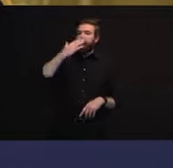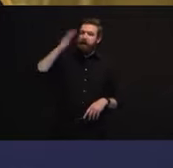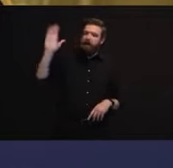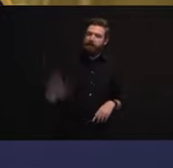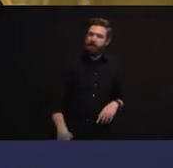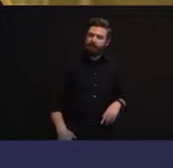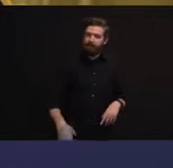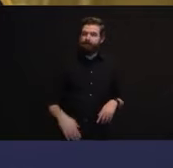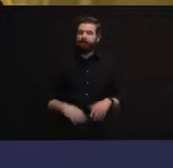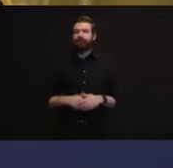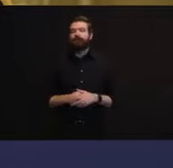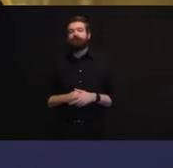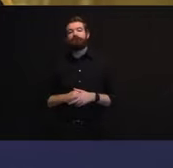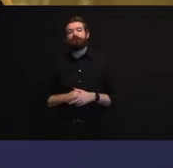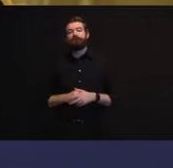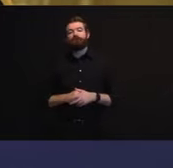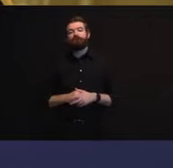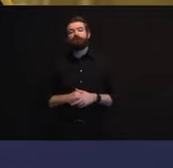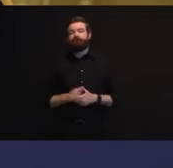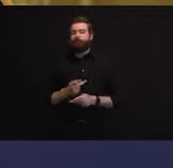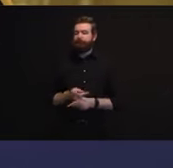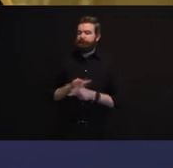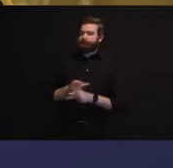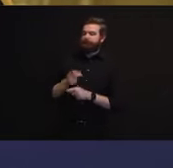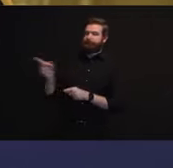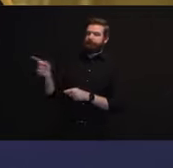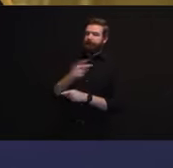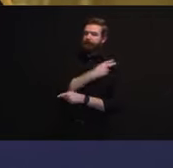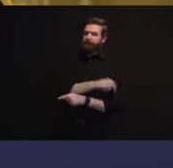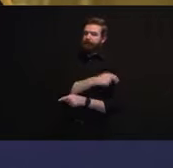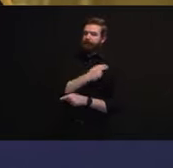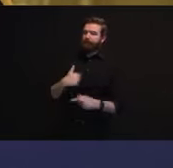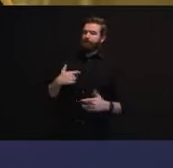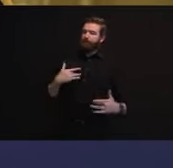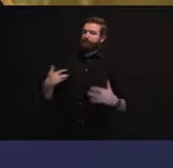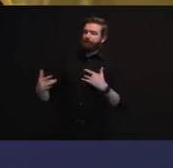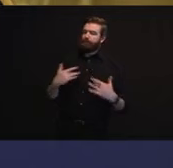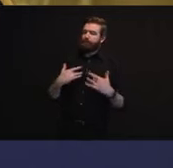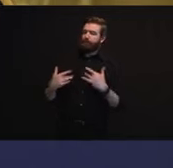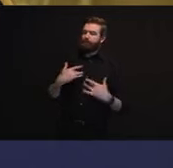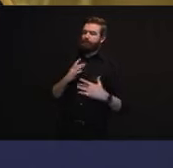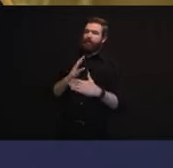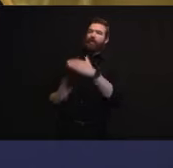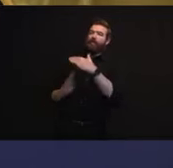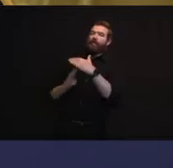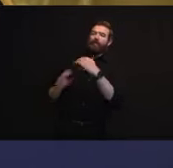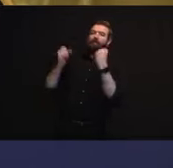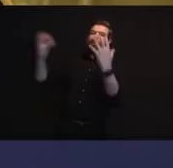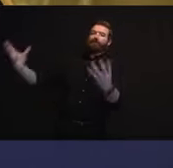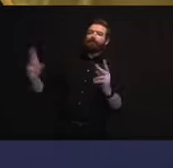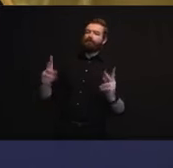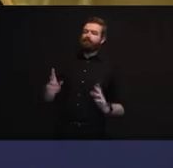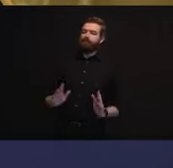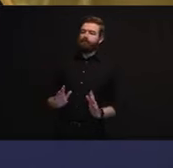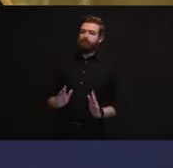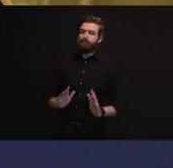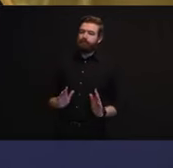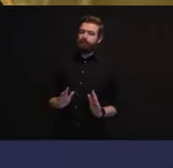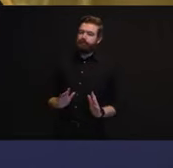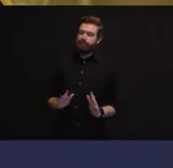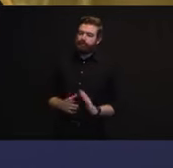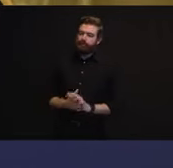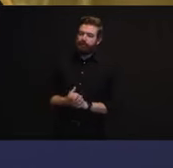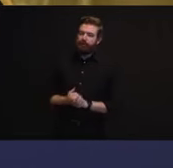healthcare system is tilting, but I do know we'll have thousands of people in the hospital and many people will die, and our behavior can